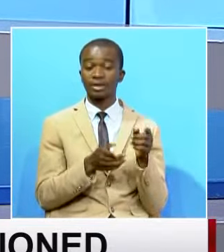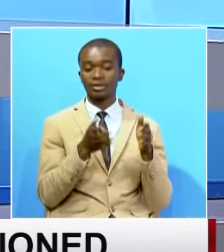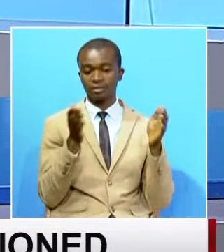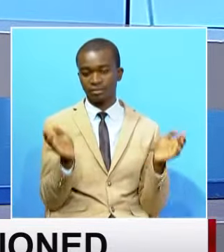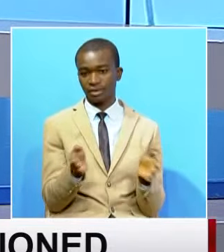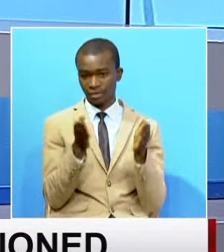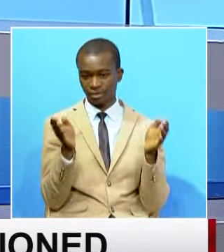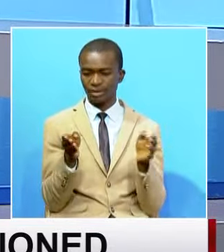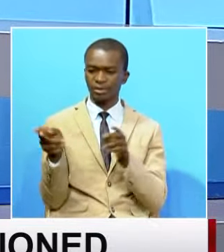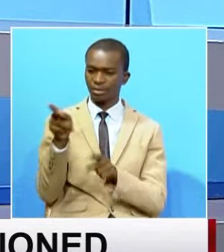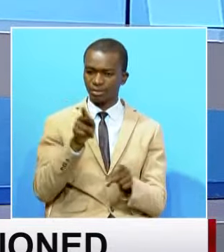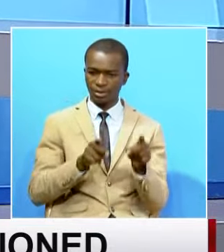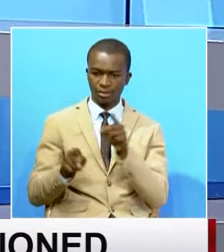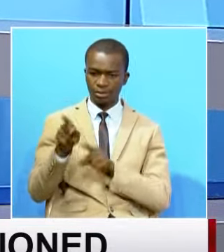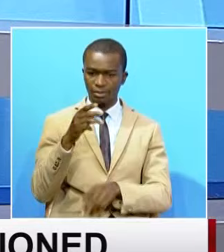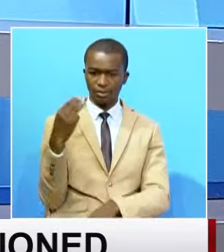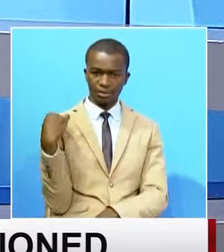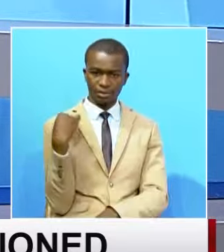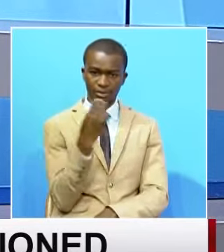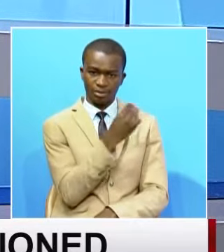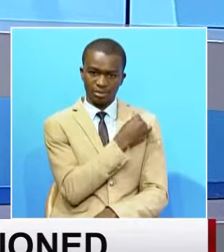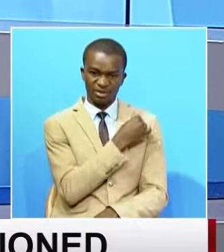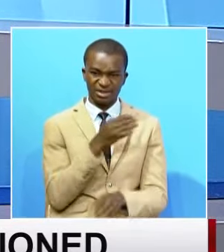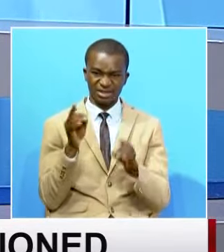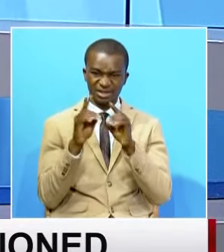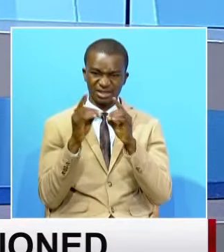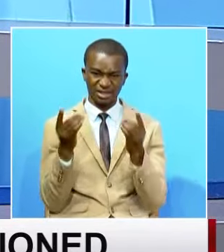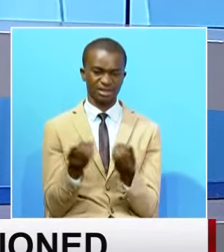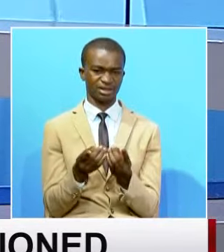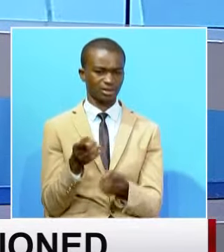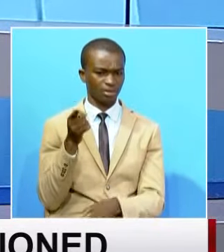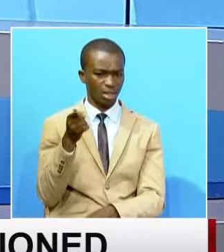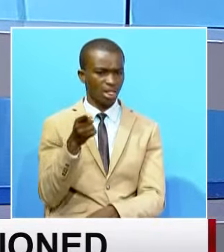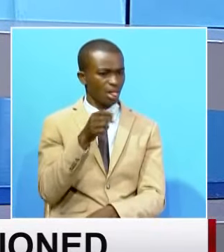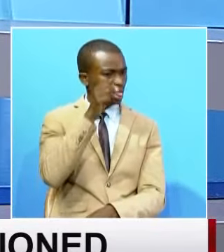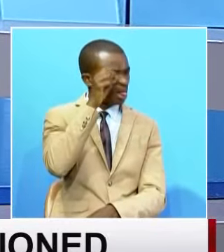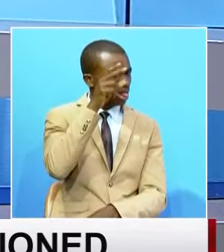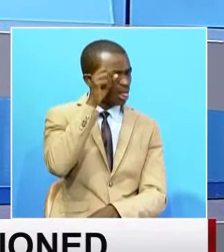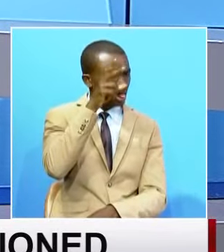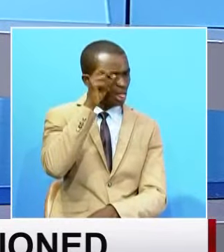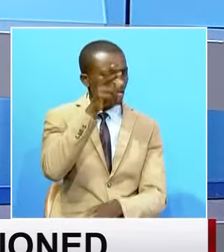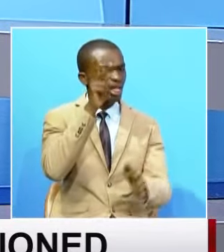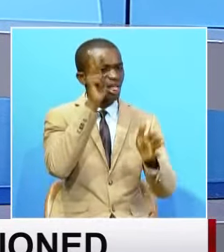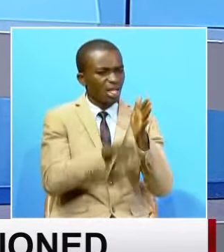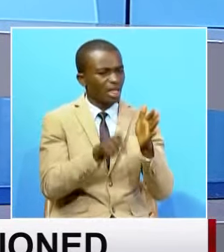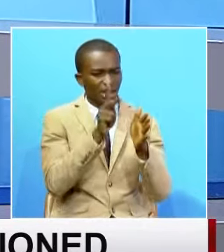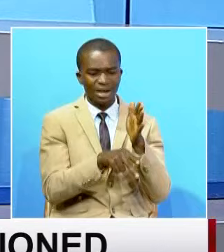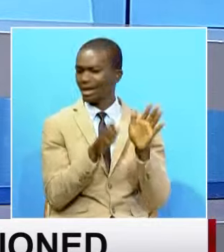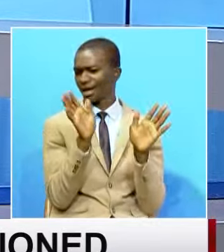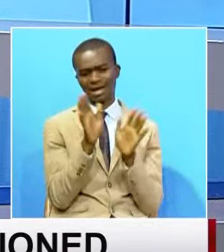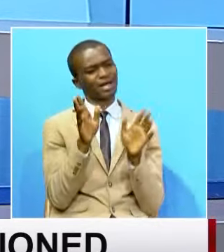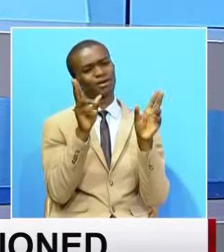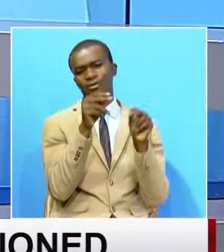of Ufenuka Ward in Monza District to desist from taking the law in their hands by killing people suspected to be